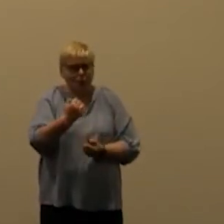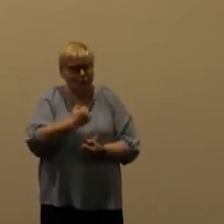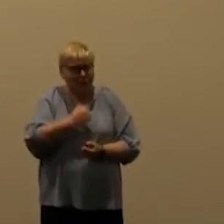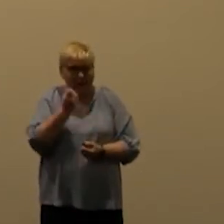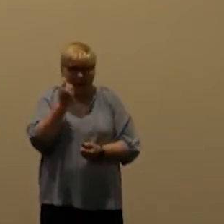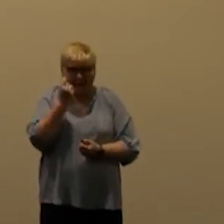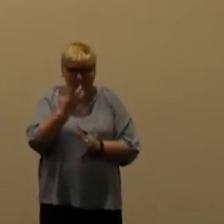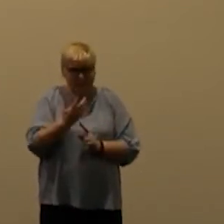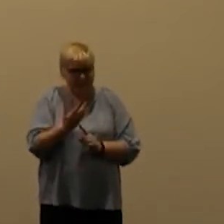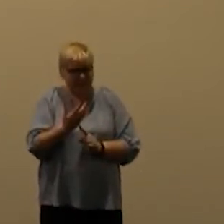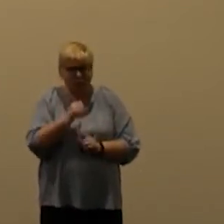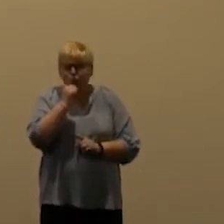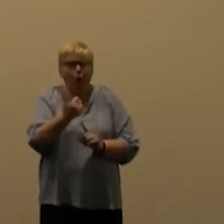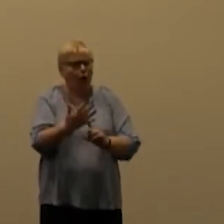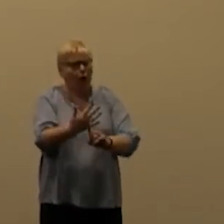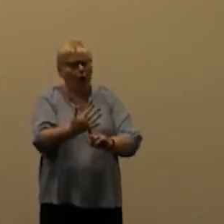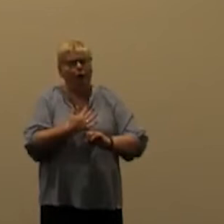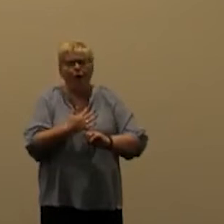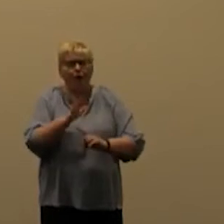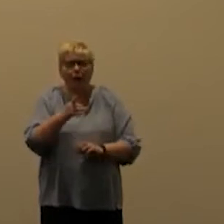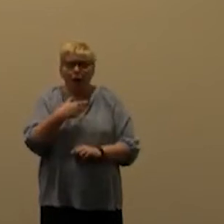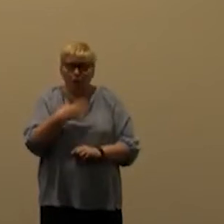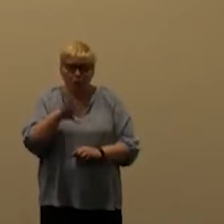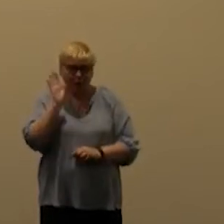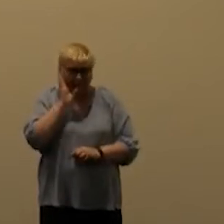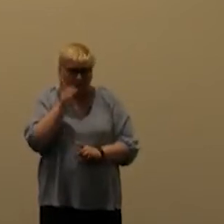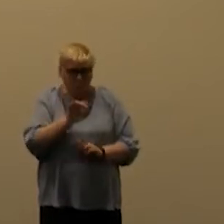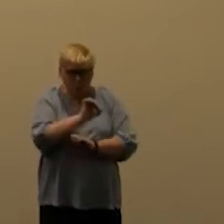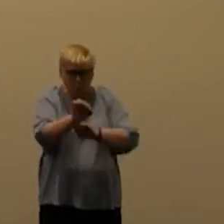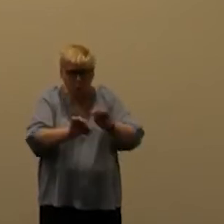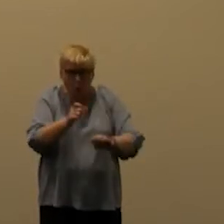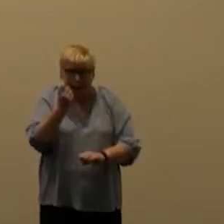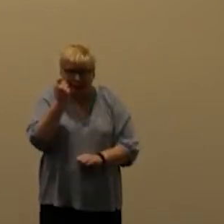ideas, and I want to hear what your ideas are.